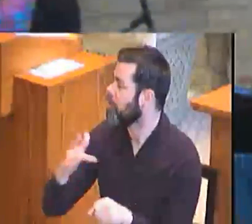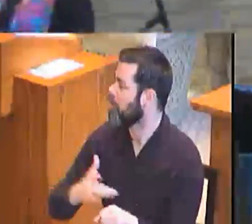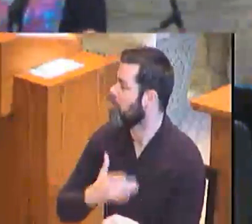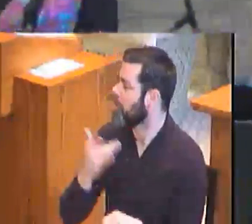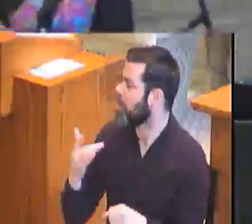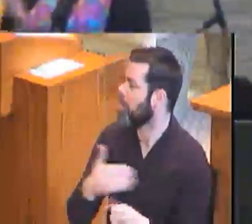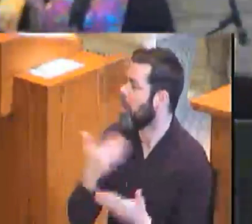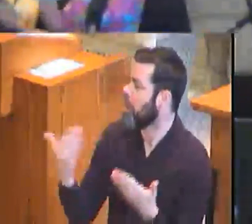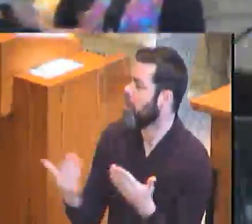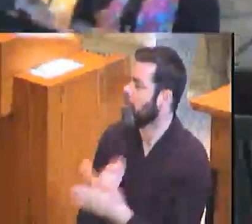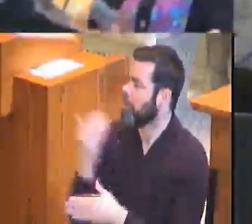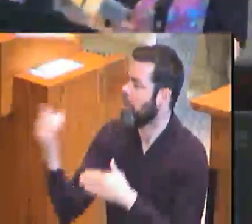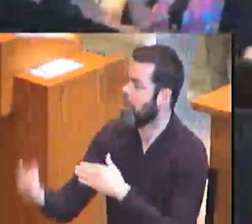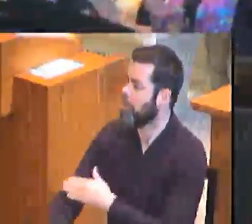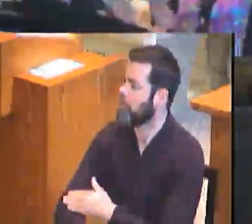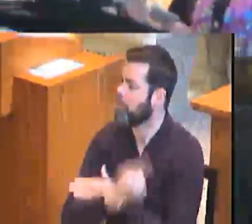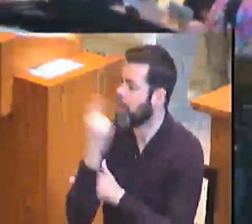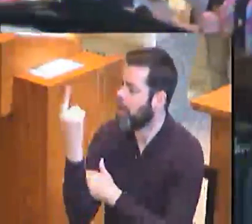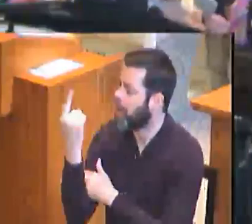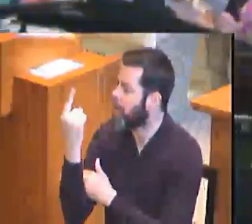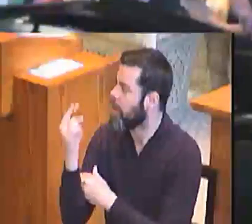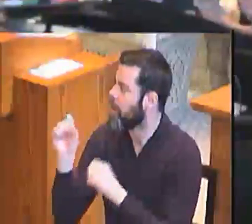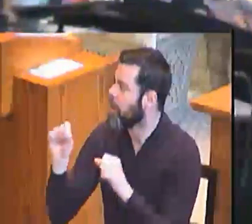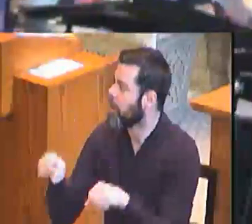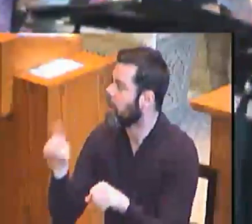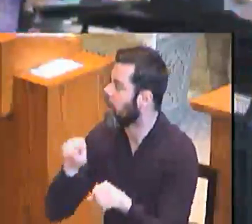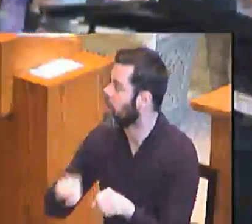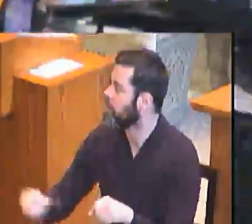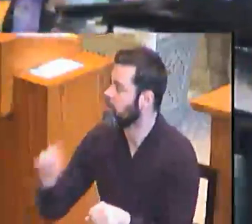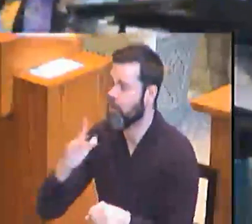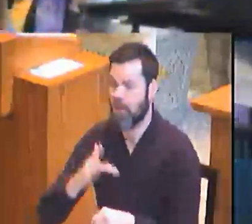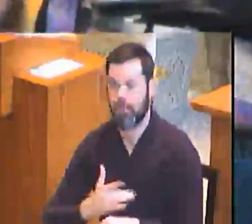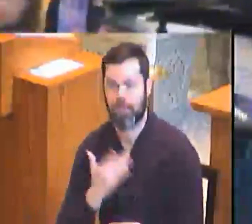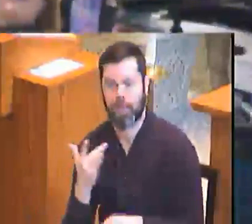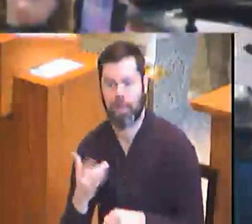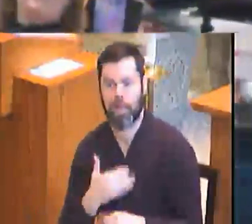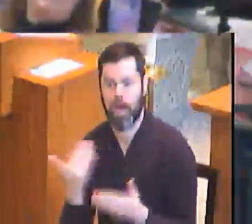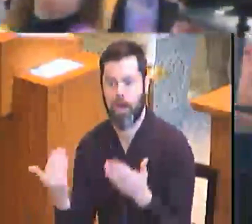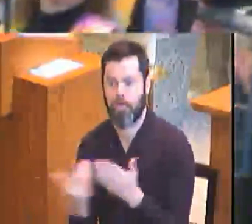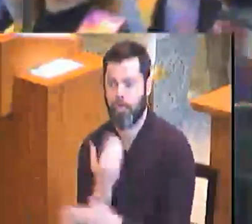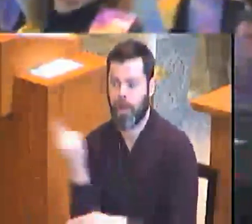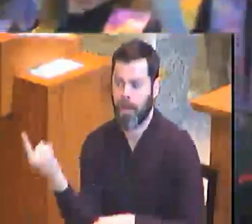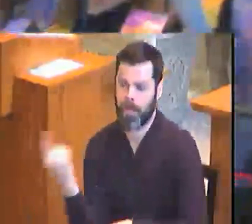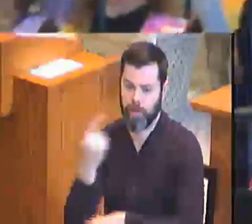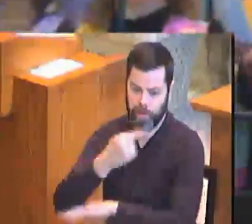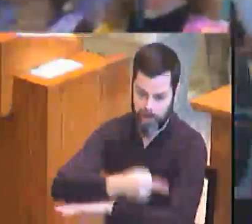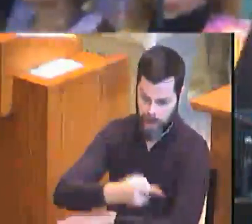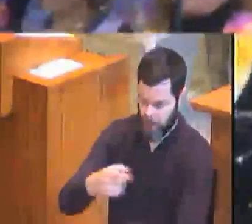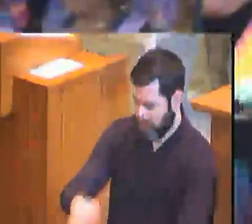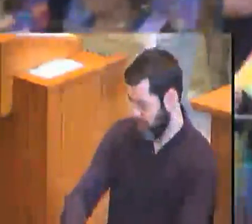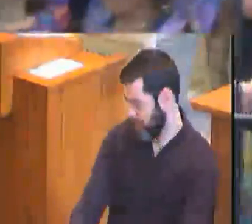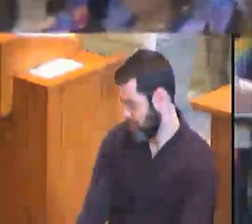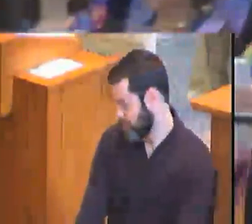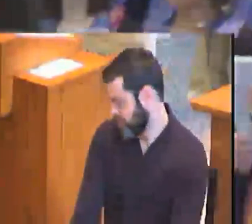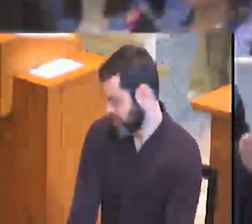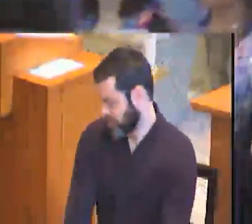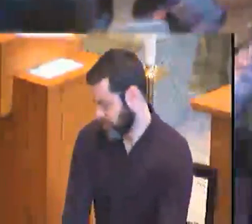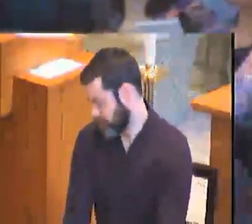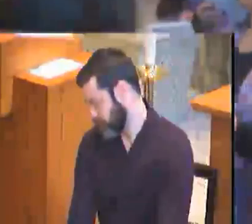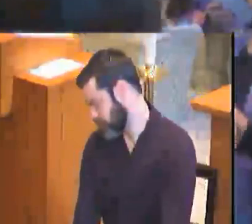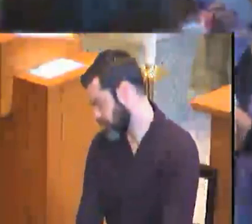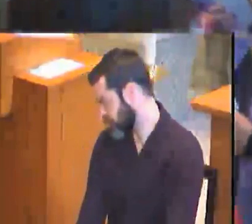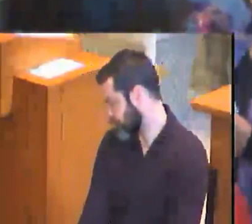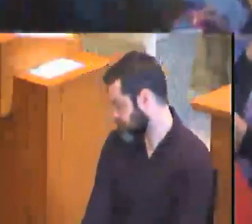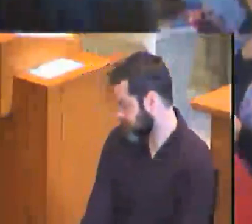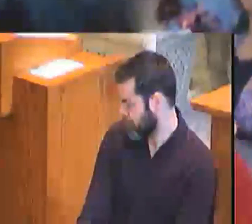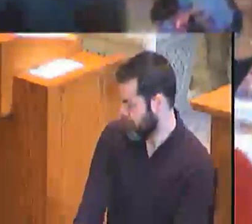you feel a brand new day? Can't you feel a brand new day?